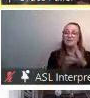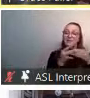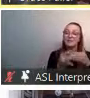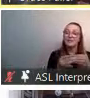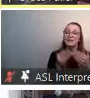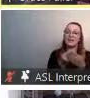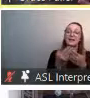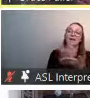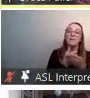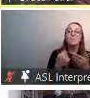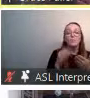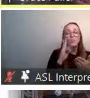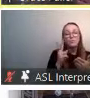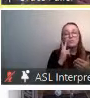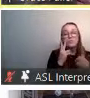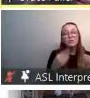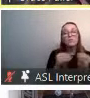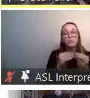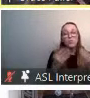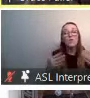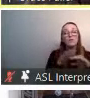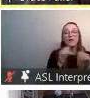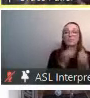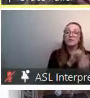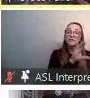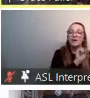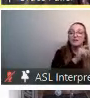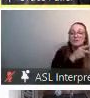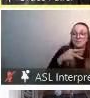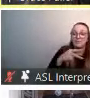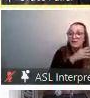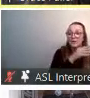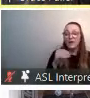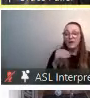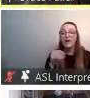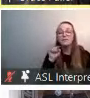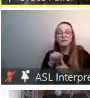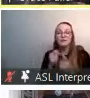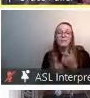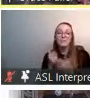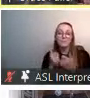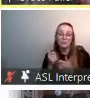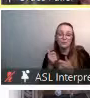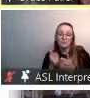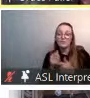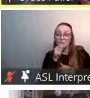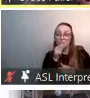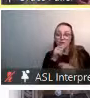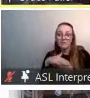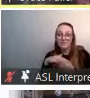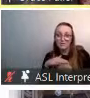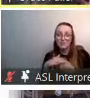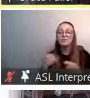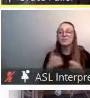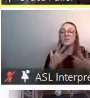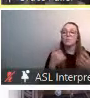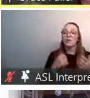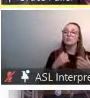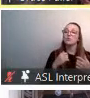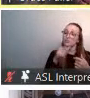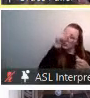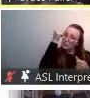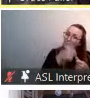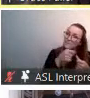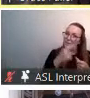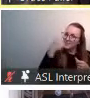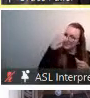see some more overlap between CSPP and the purely private sector. So we want to keep in our minds and our hearts all